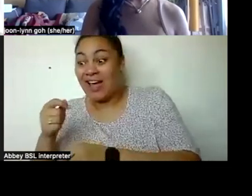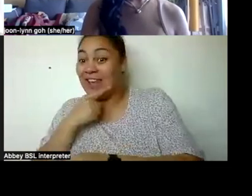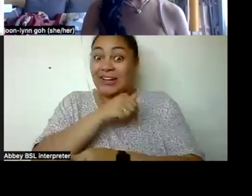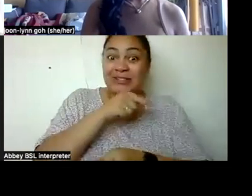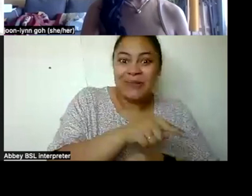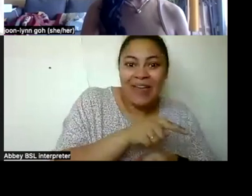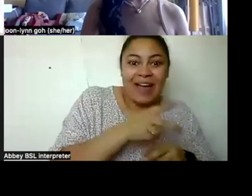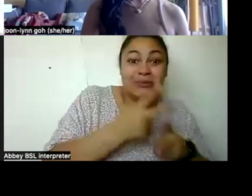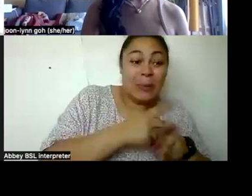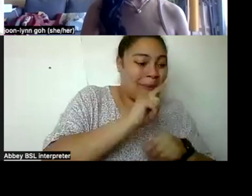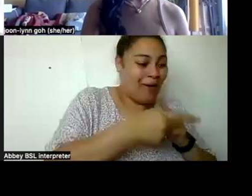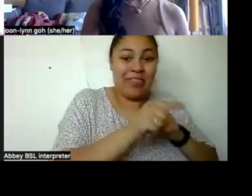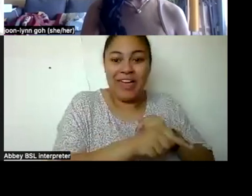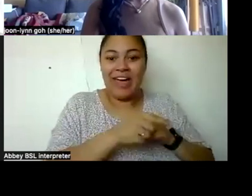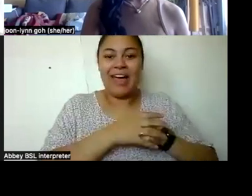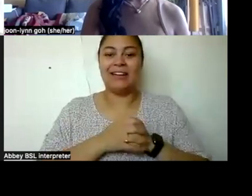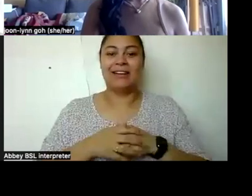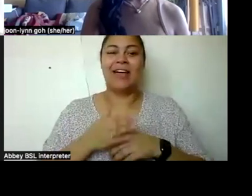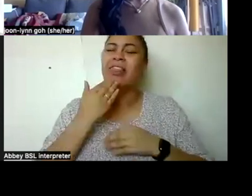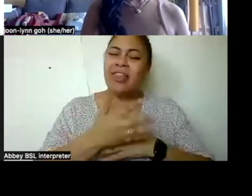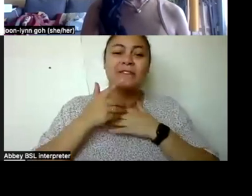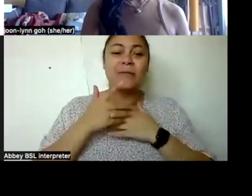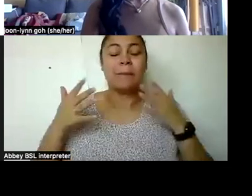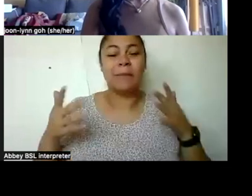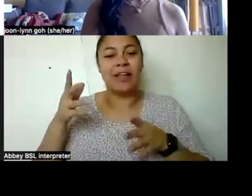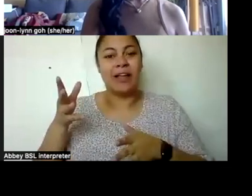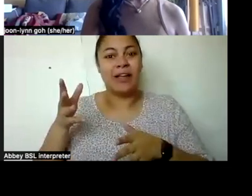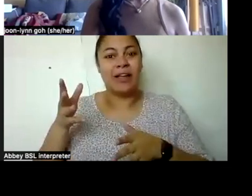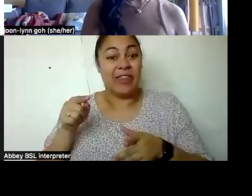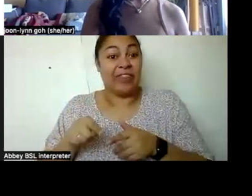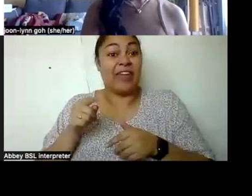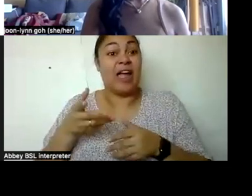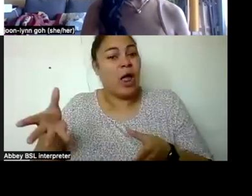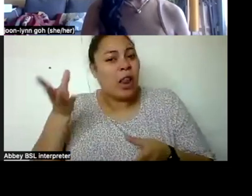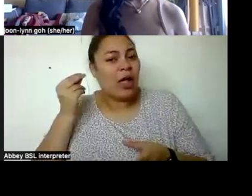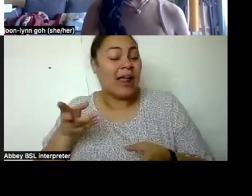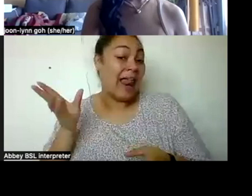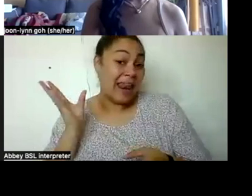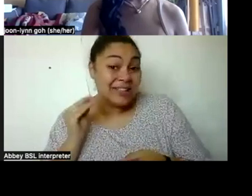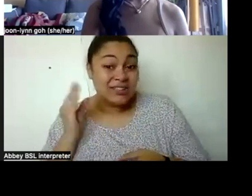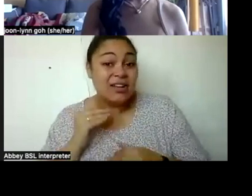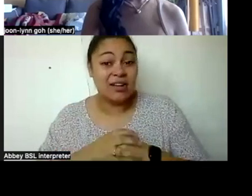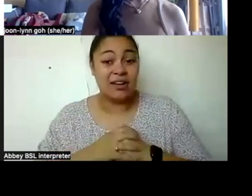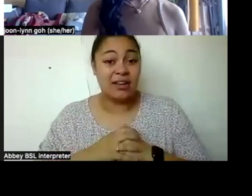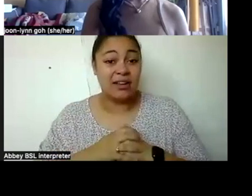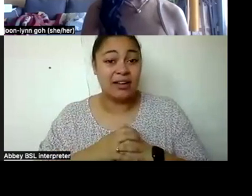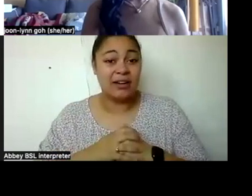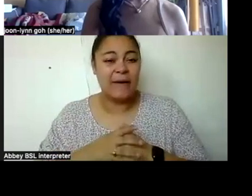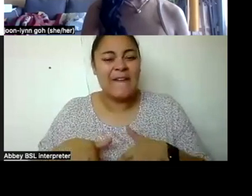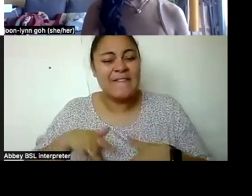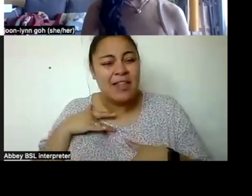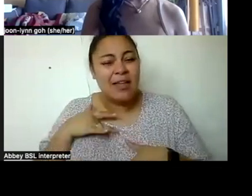So thank you for the big thing for me learning is this being able to listen, to be able to really